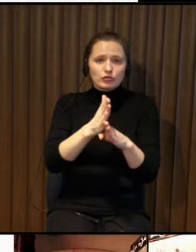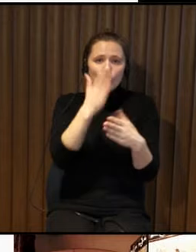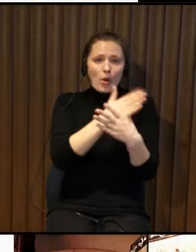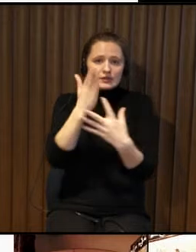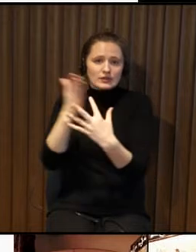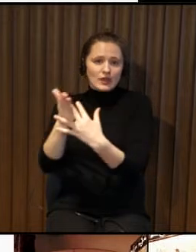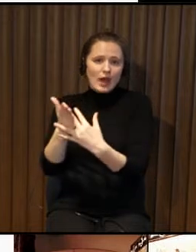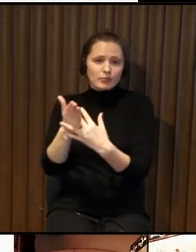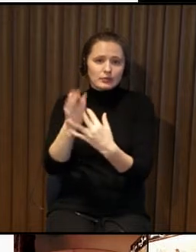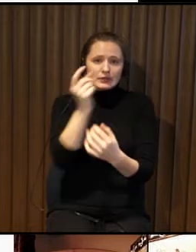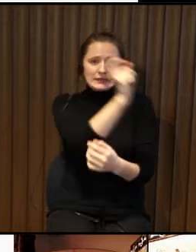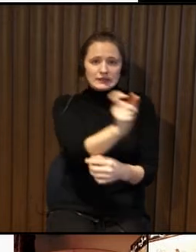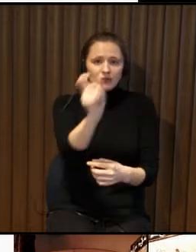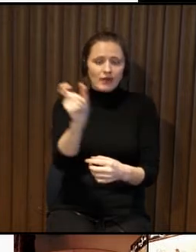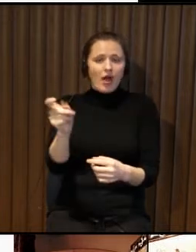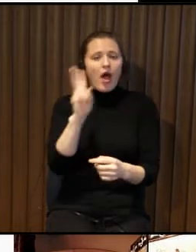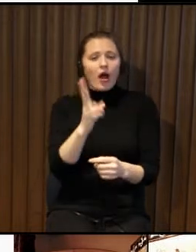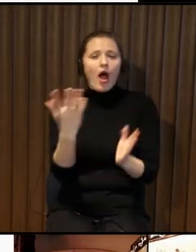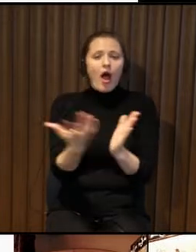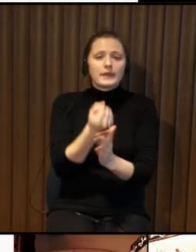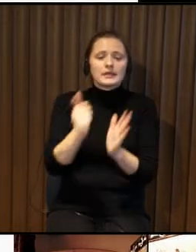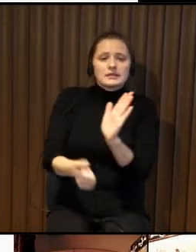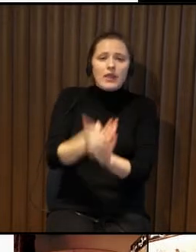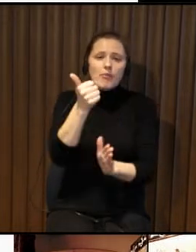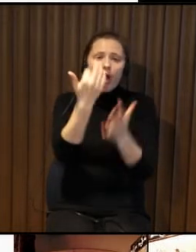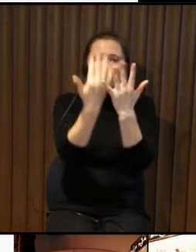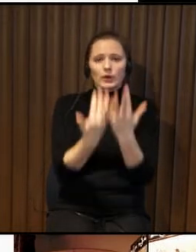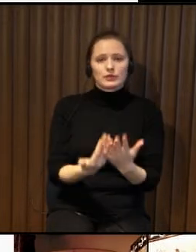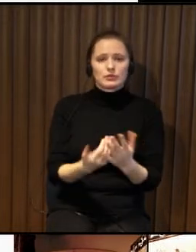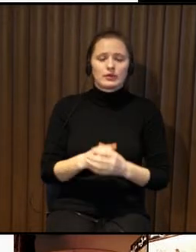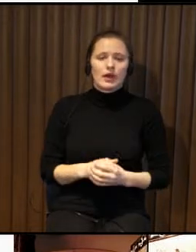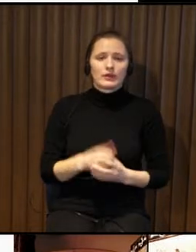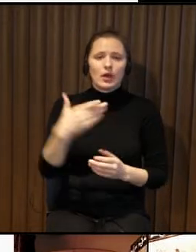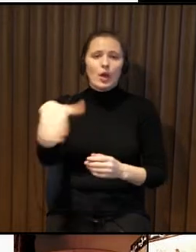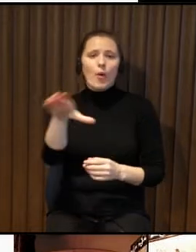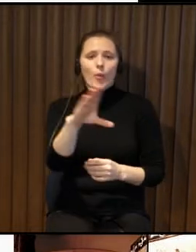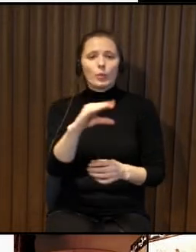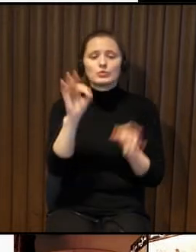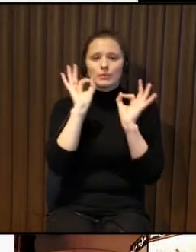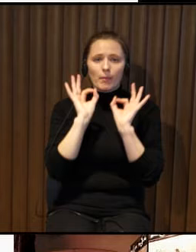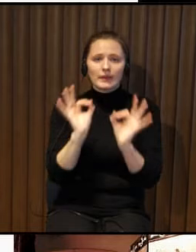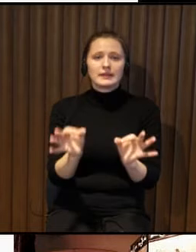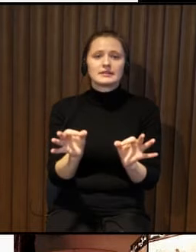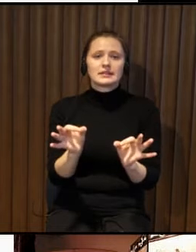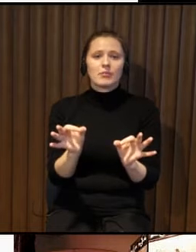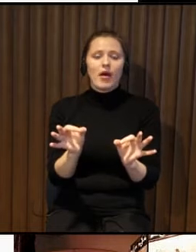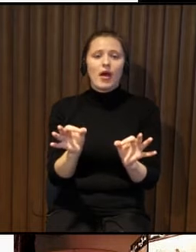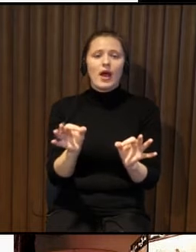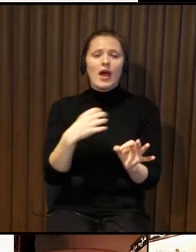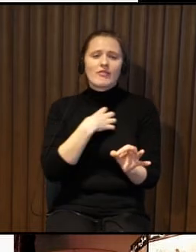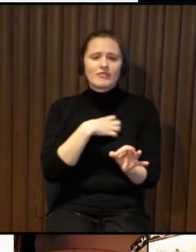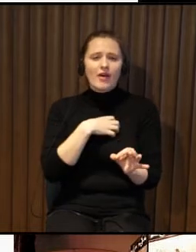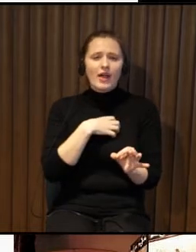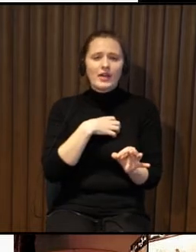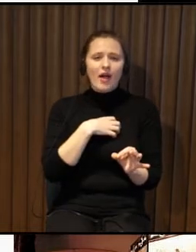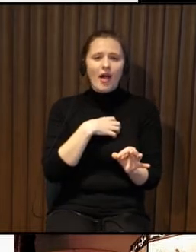hill, rather than optimizing the patterns of the past, we actually need to do the opposite and climb down from our